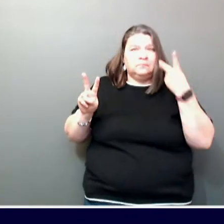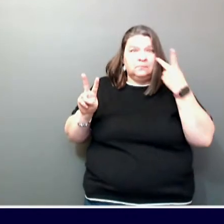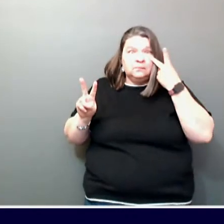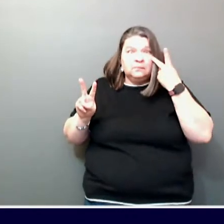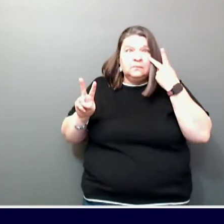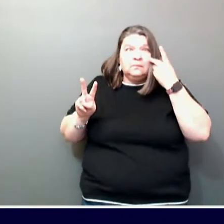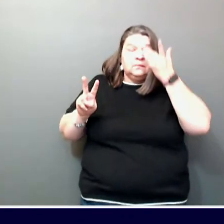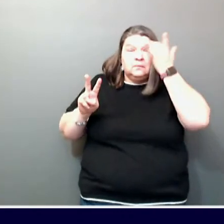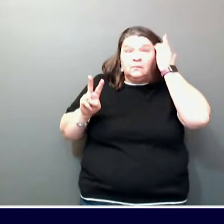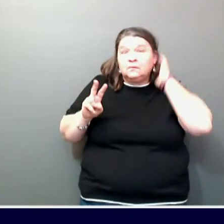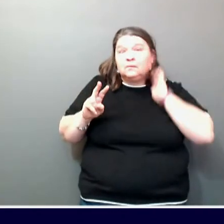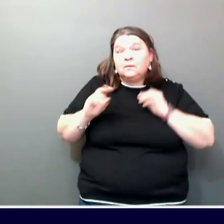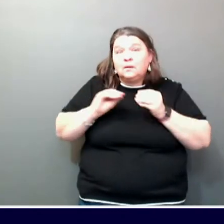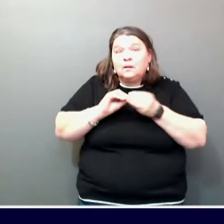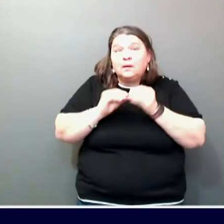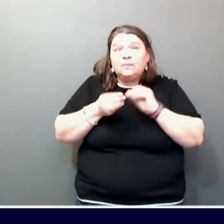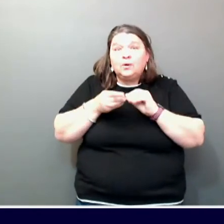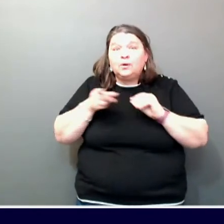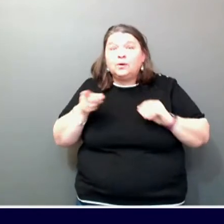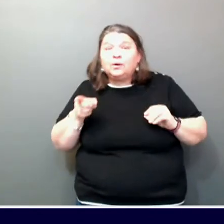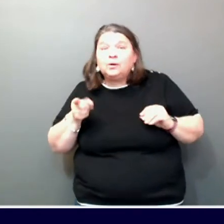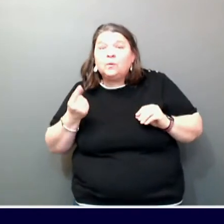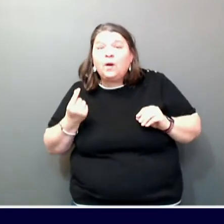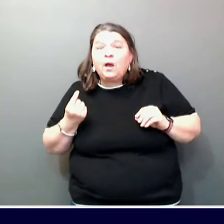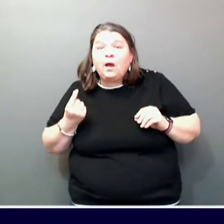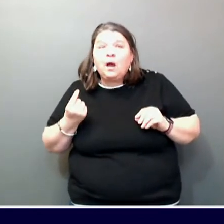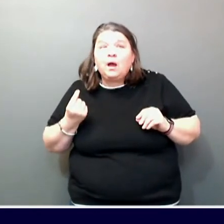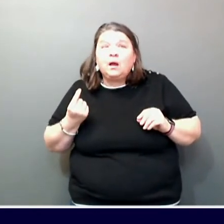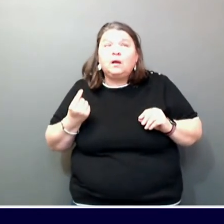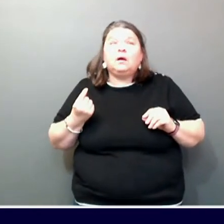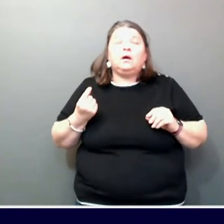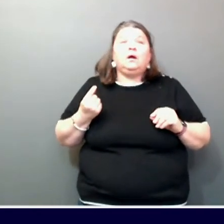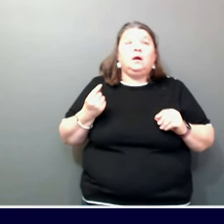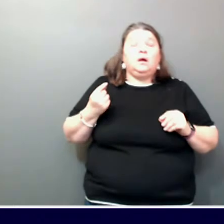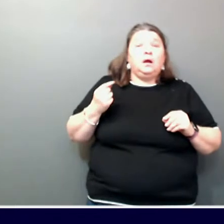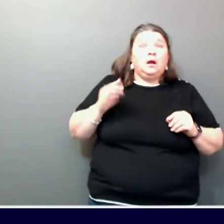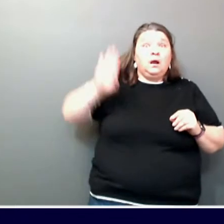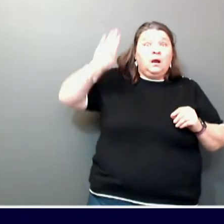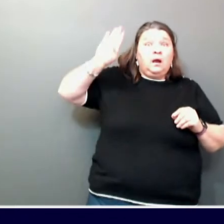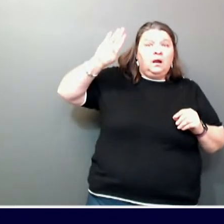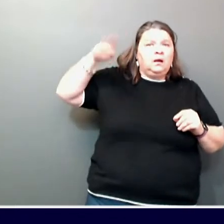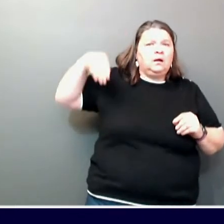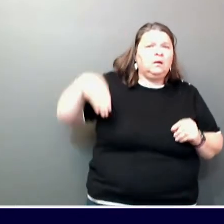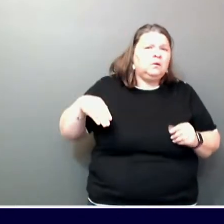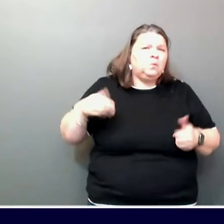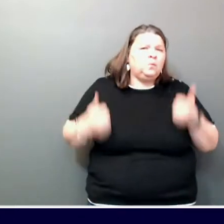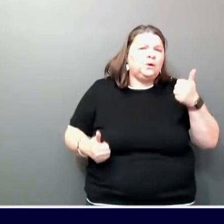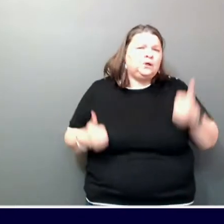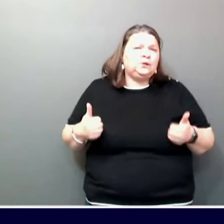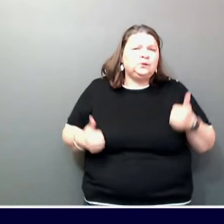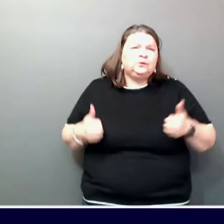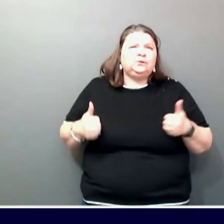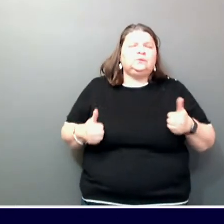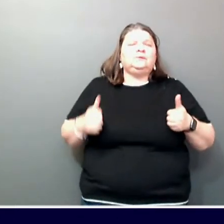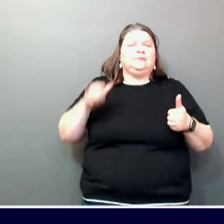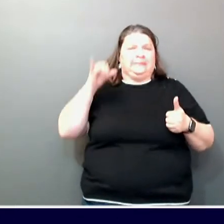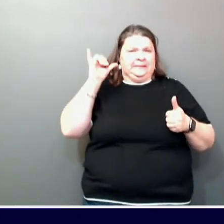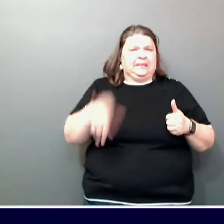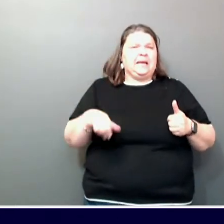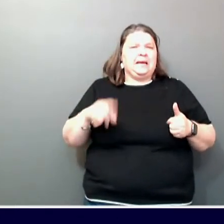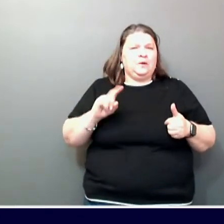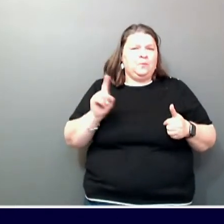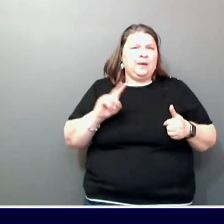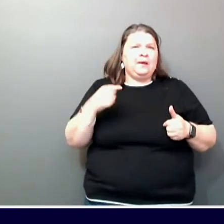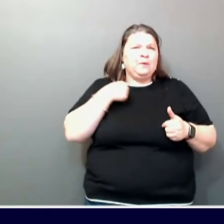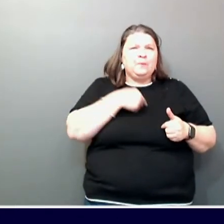to look for that continued stability in the broader population health metrics as well. I don't want to put a date on it. We're going to be doing it.